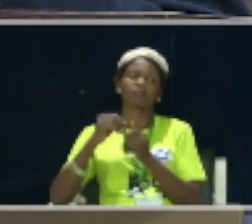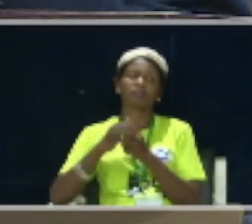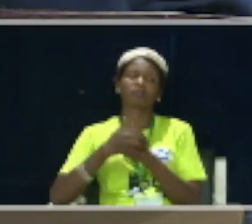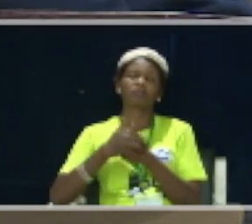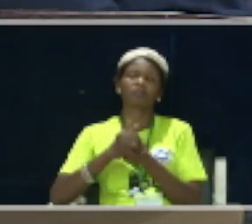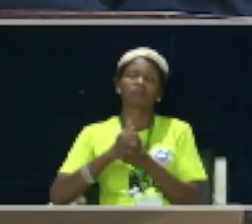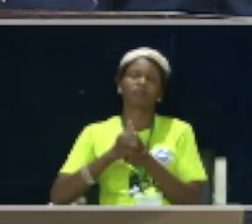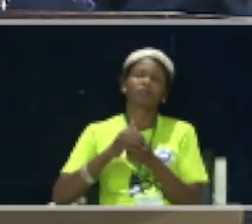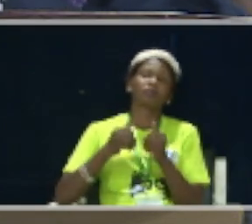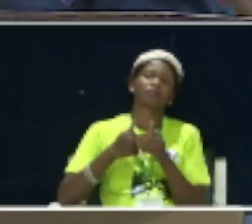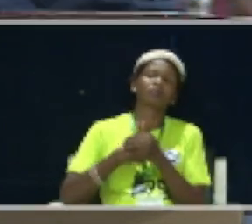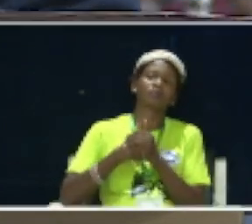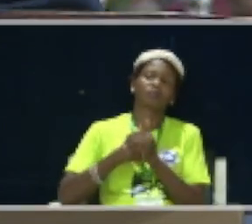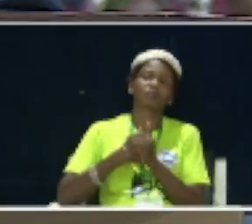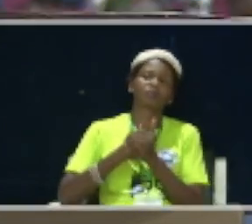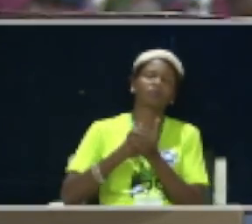It was a grand